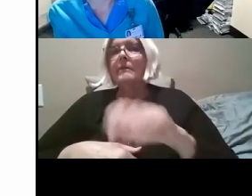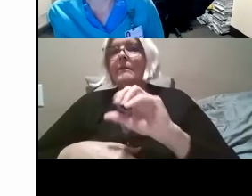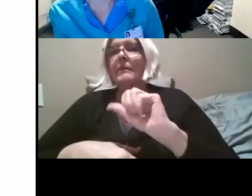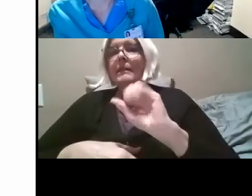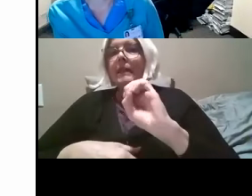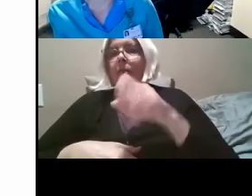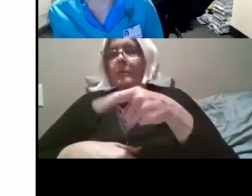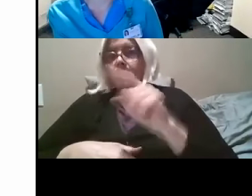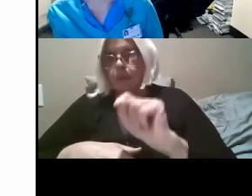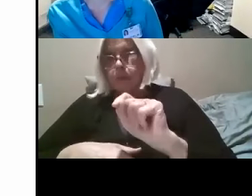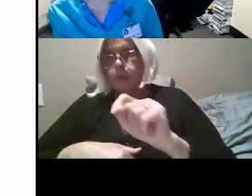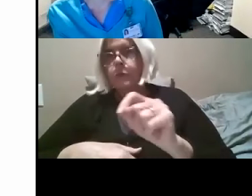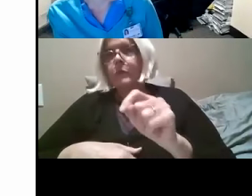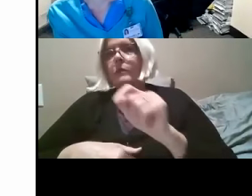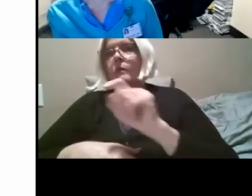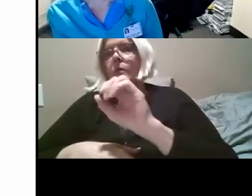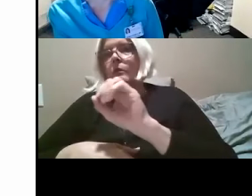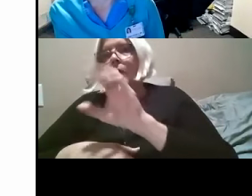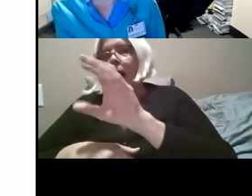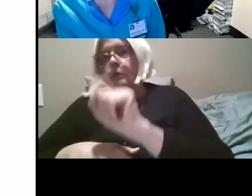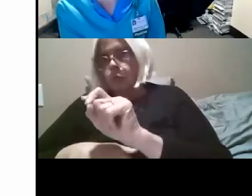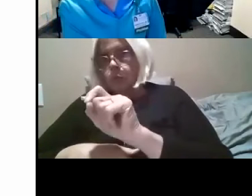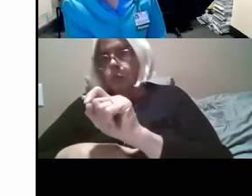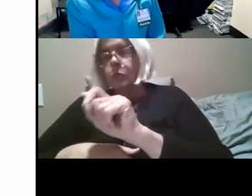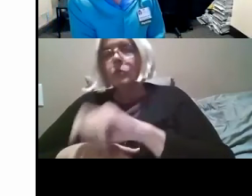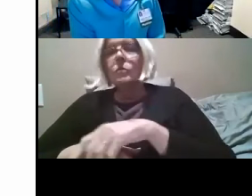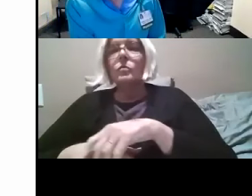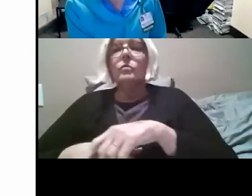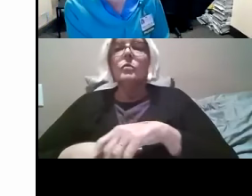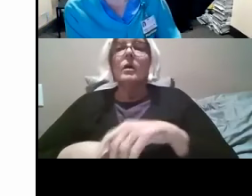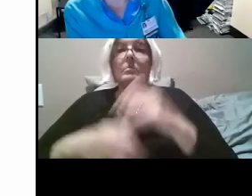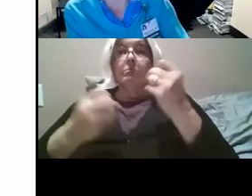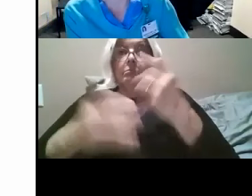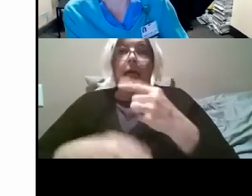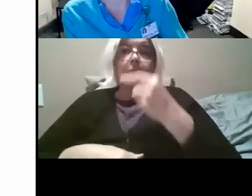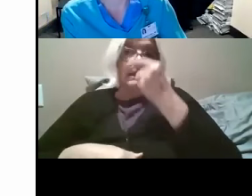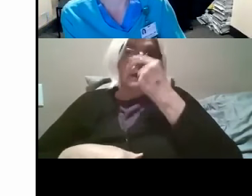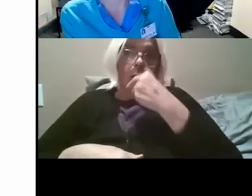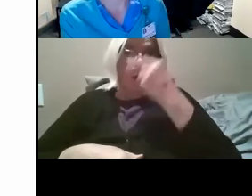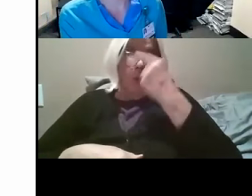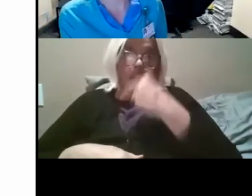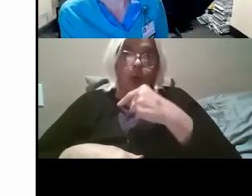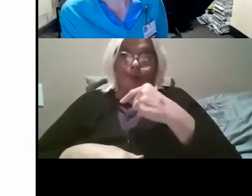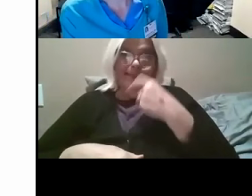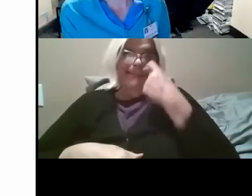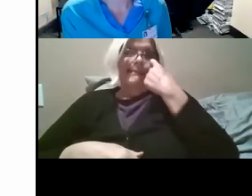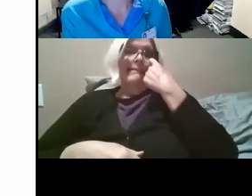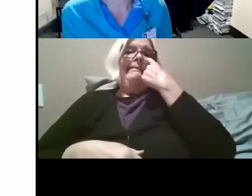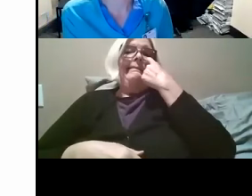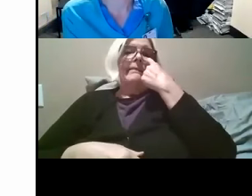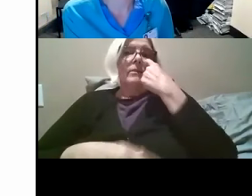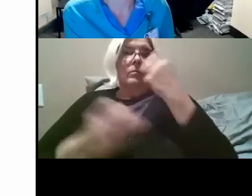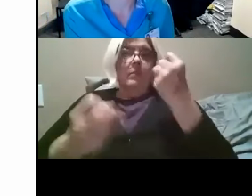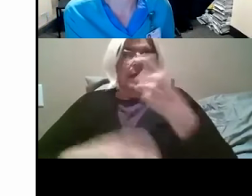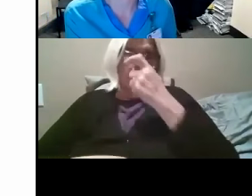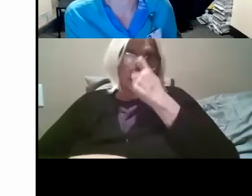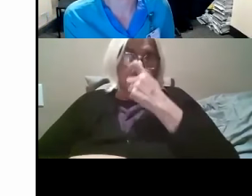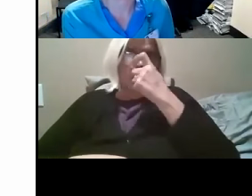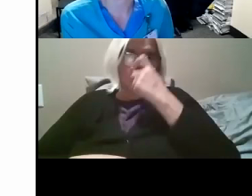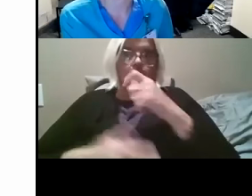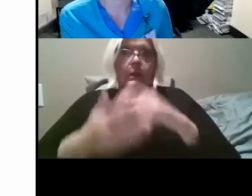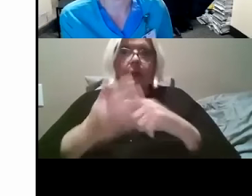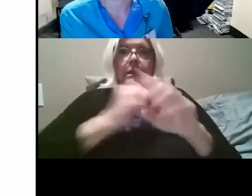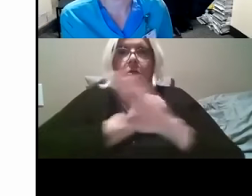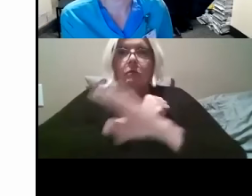colds this fall, not from COVID, but other illnesses too. And we're just kind of bracing for a flu season that's going to be